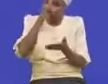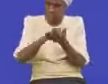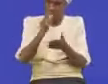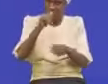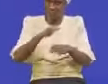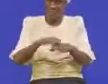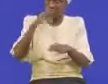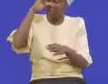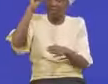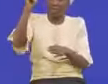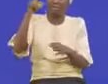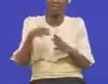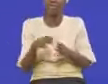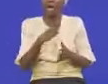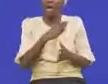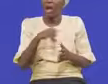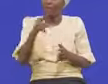Ekhoe jese.